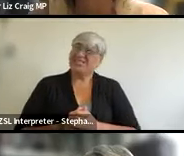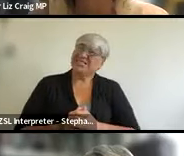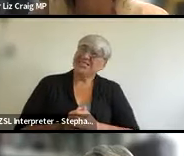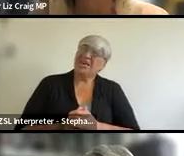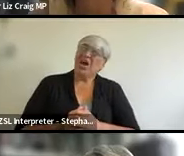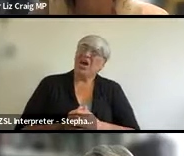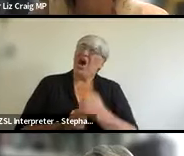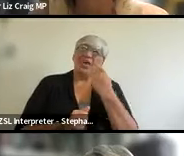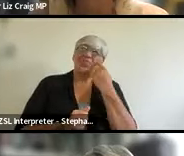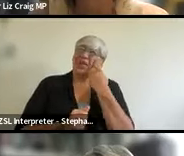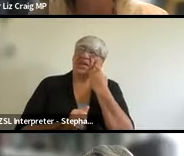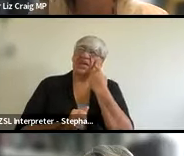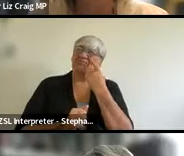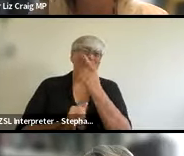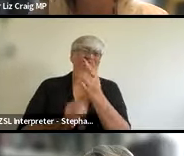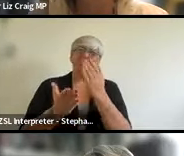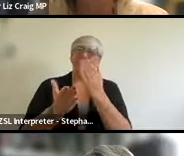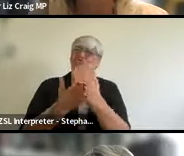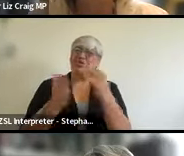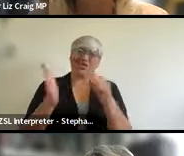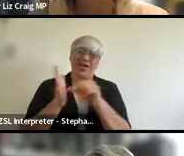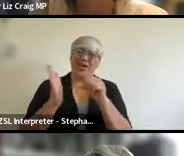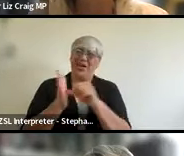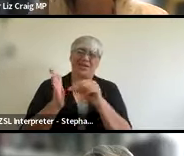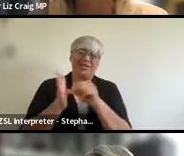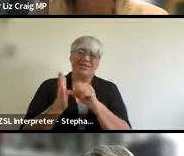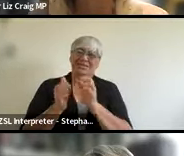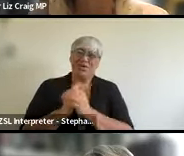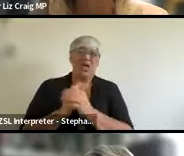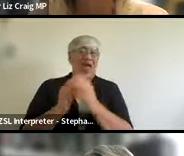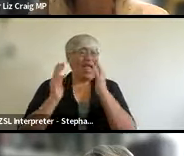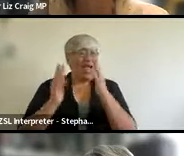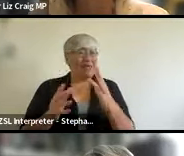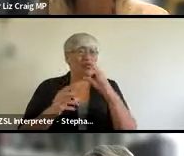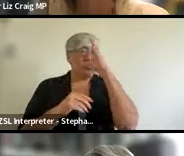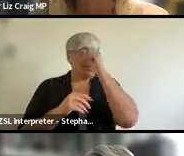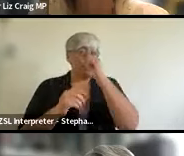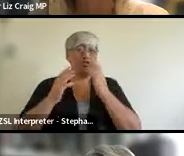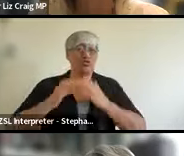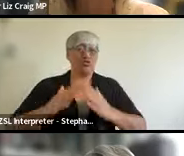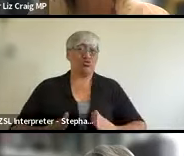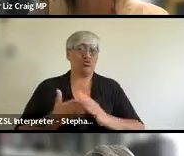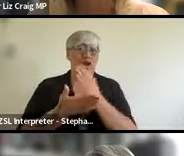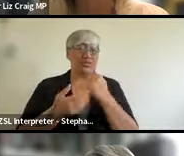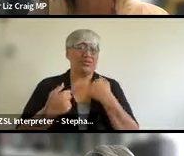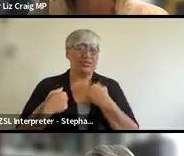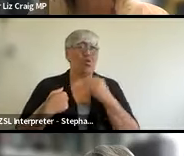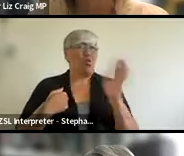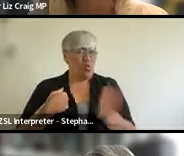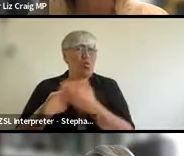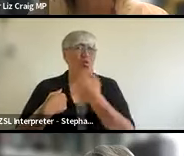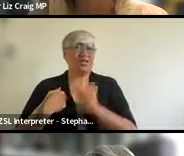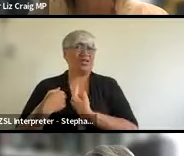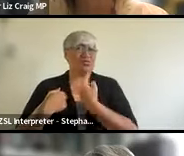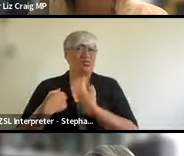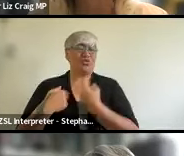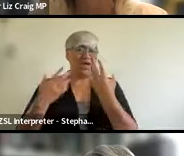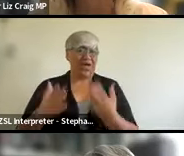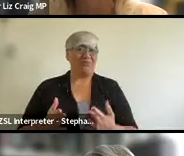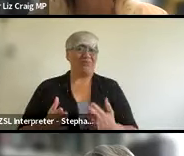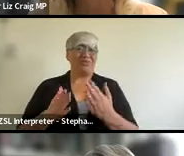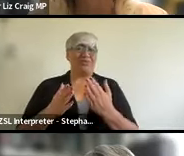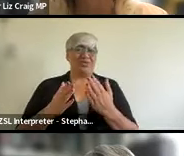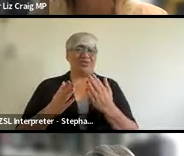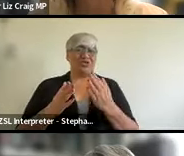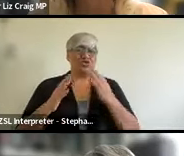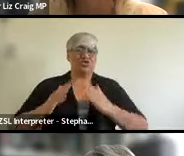think that's really difficult. I think we need to remember the human rights. We each have individually as well as